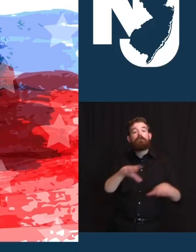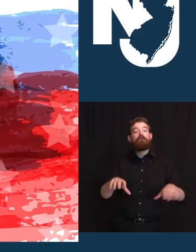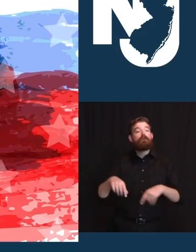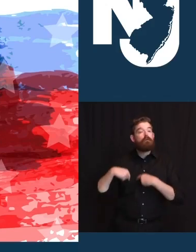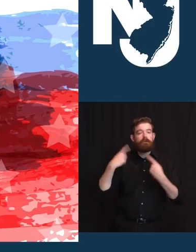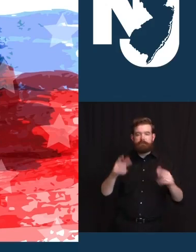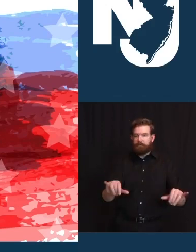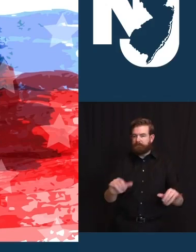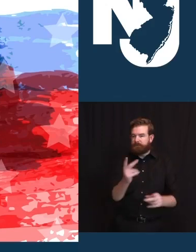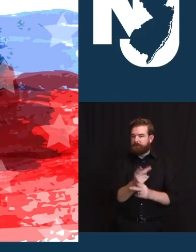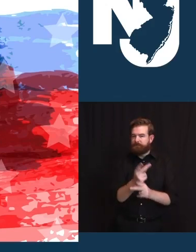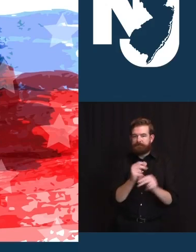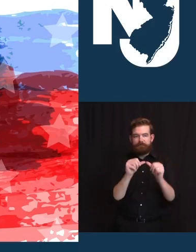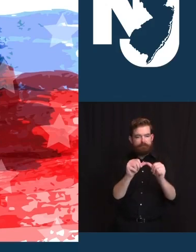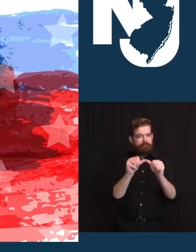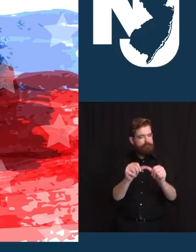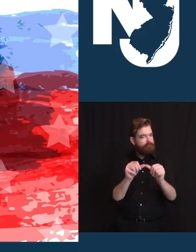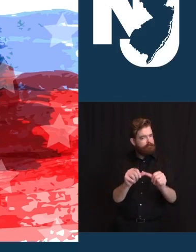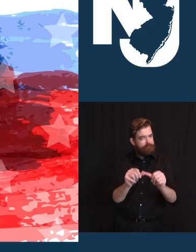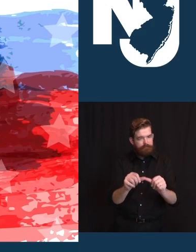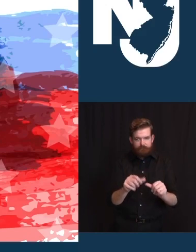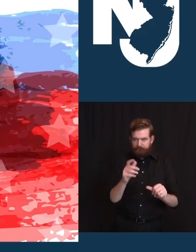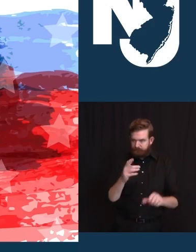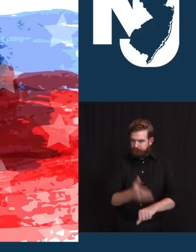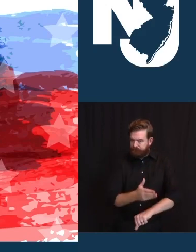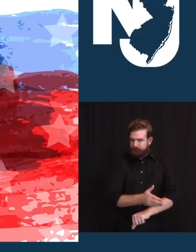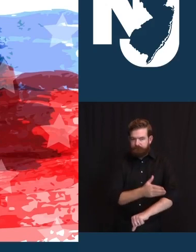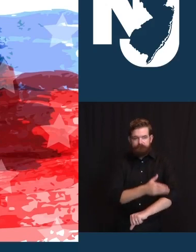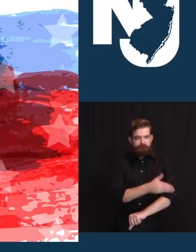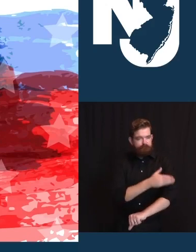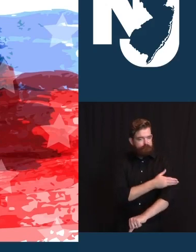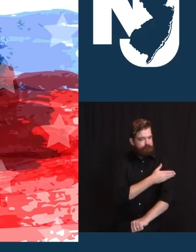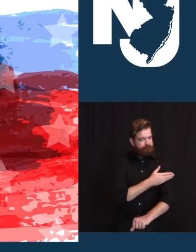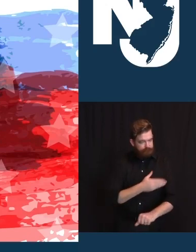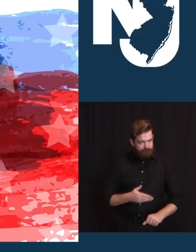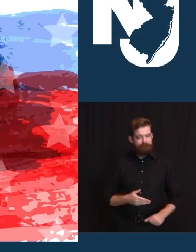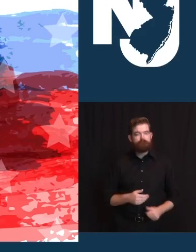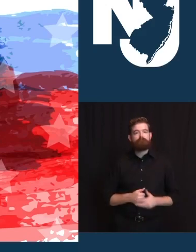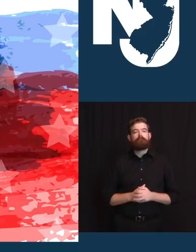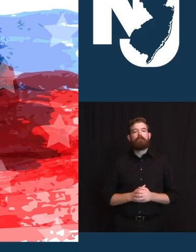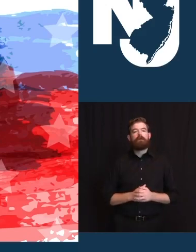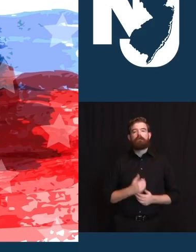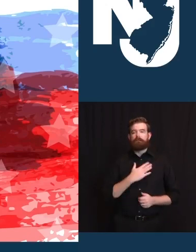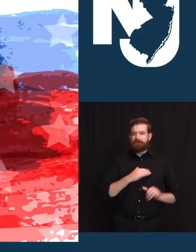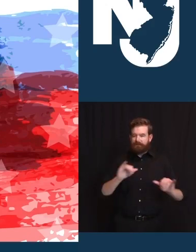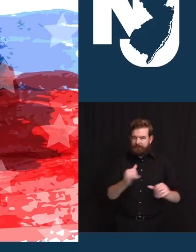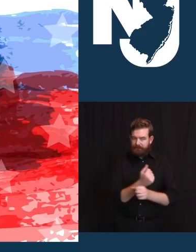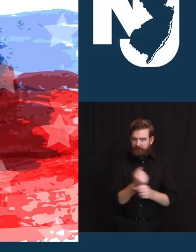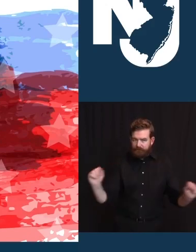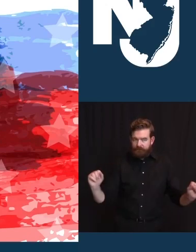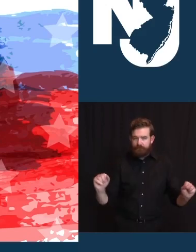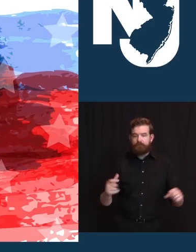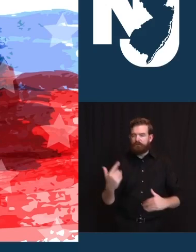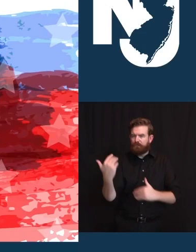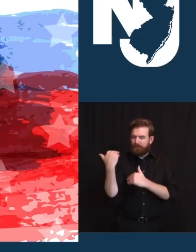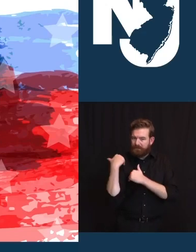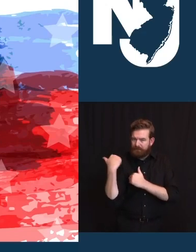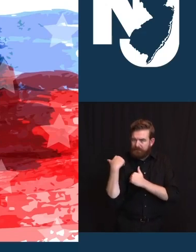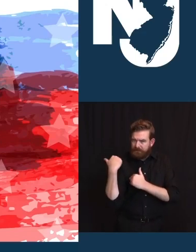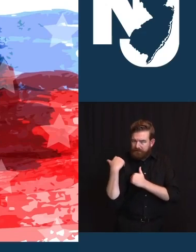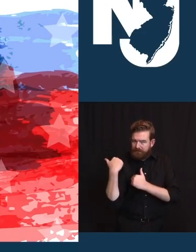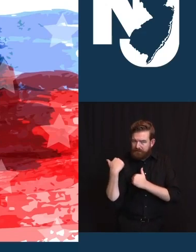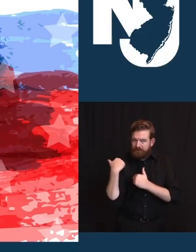the curves and put us in a position to move forward. Please be safe. Please be responsible. Please keep doing